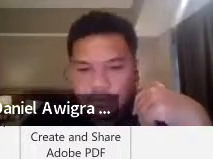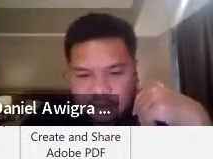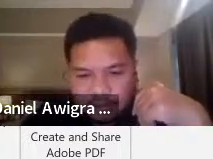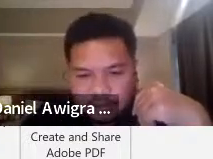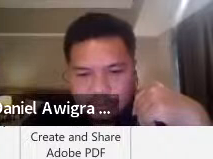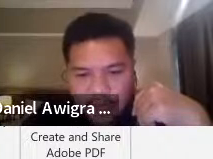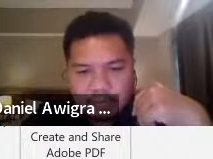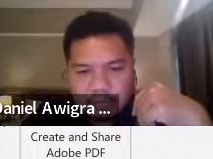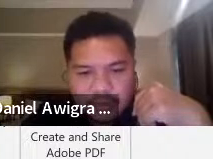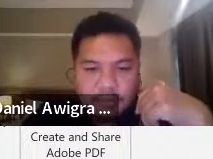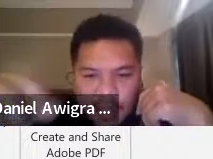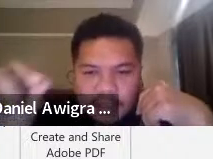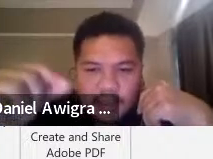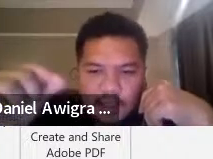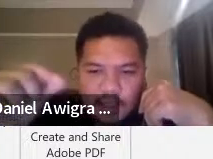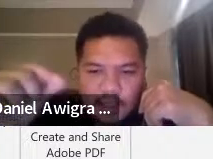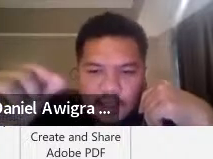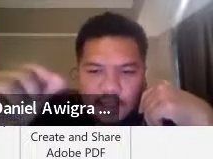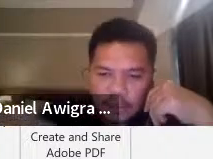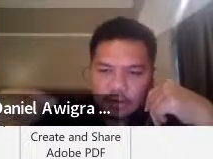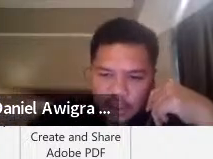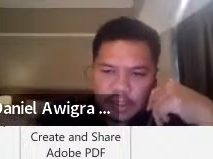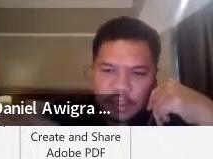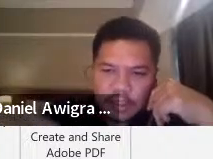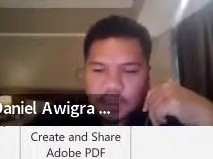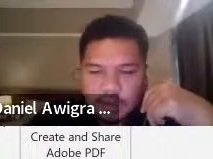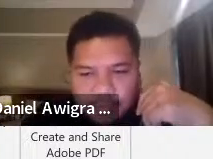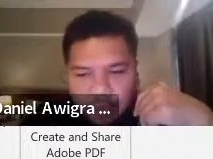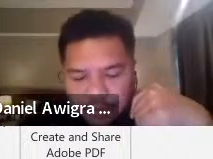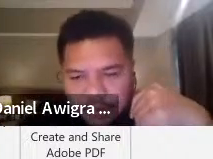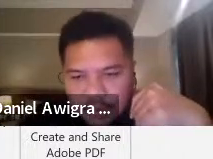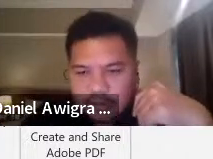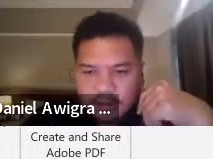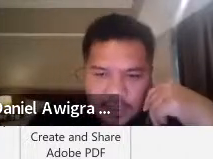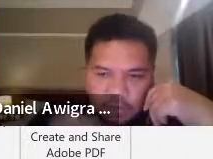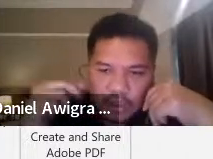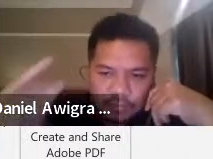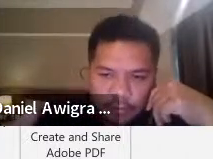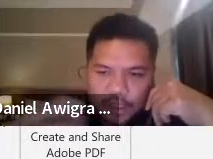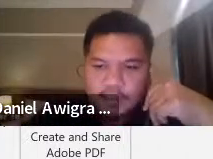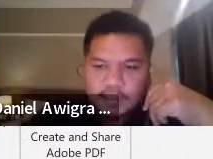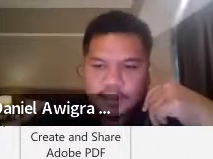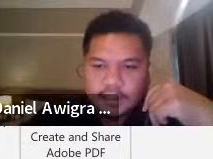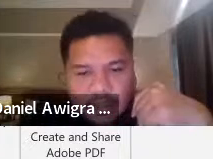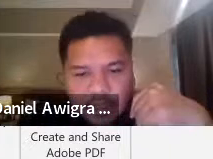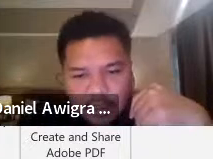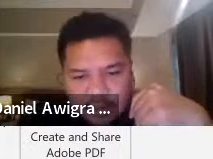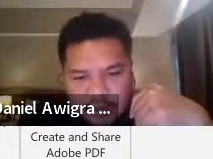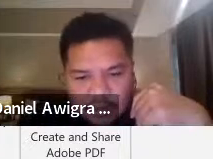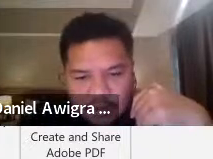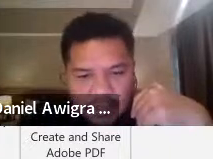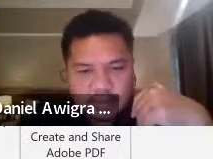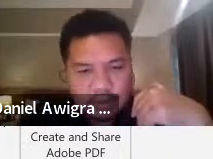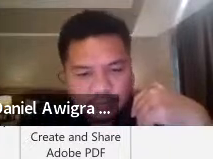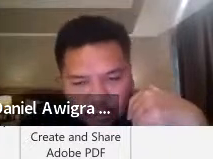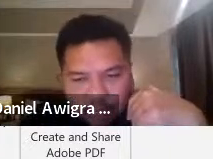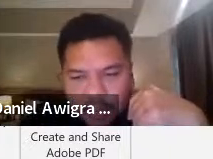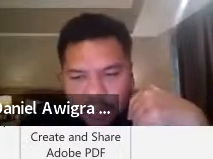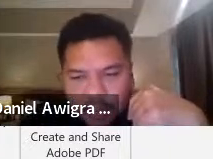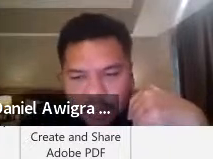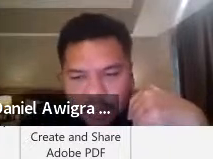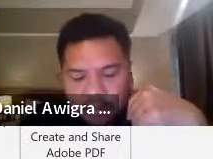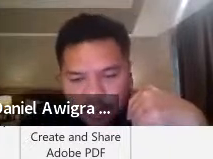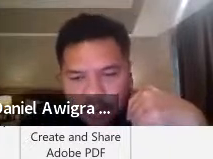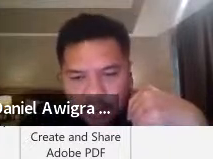the terrorism crime, but I think if we really impose this, trying to advocate this as a basis of argument,